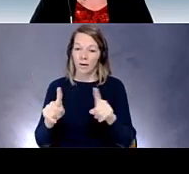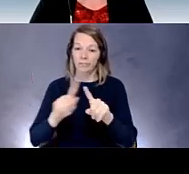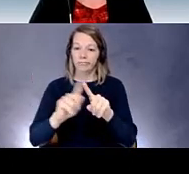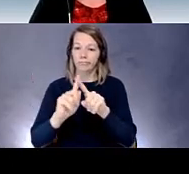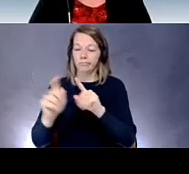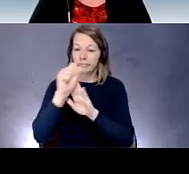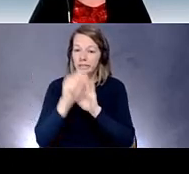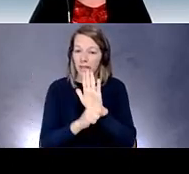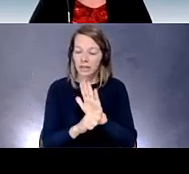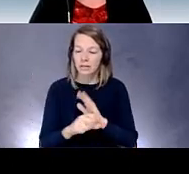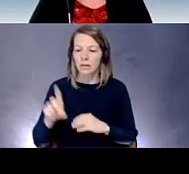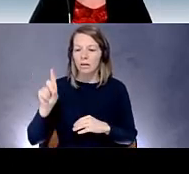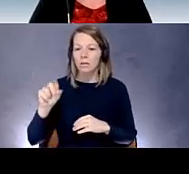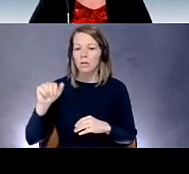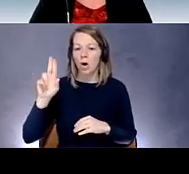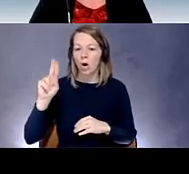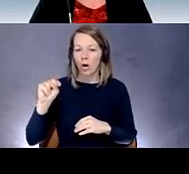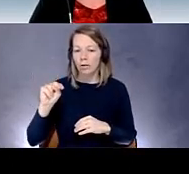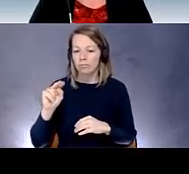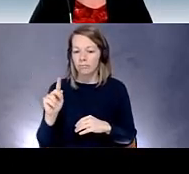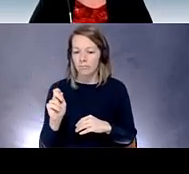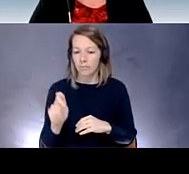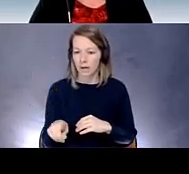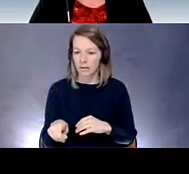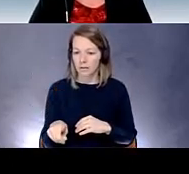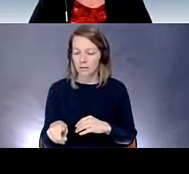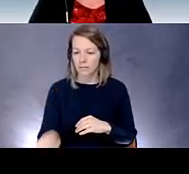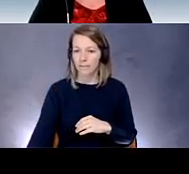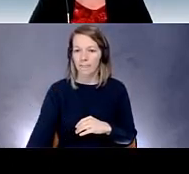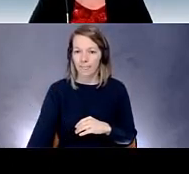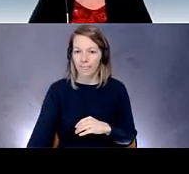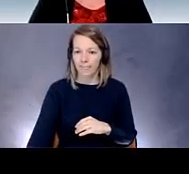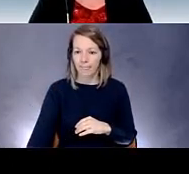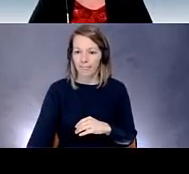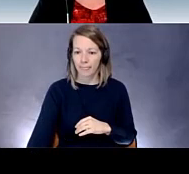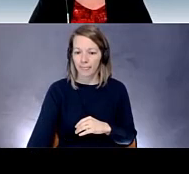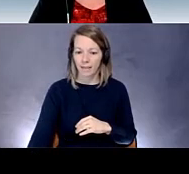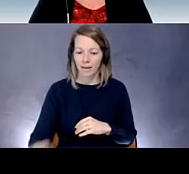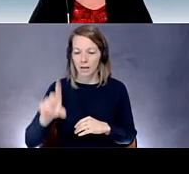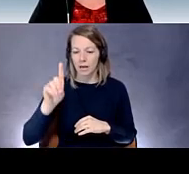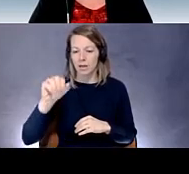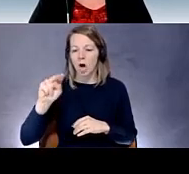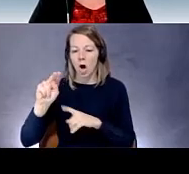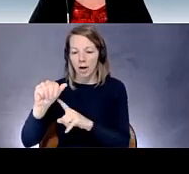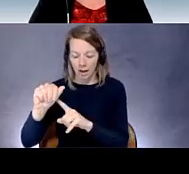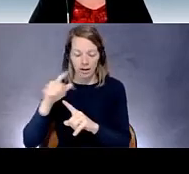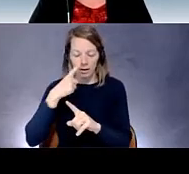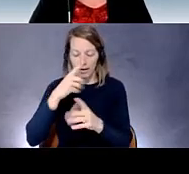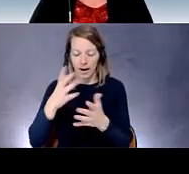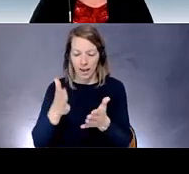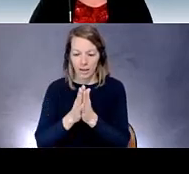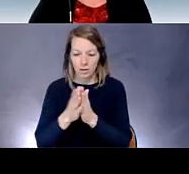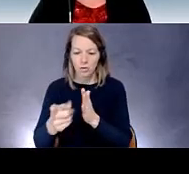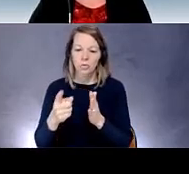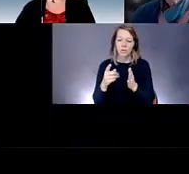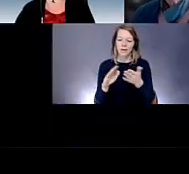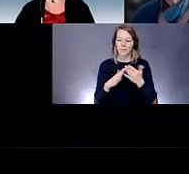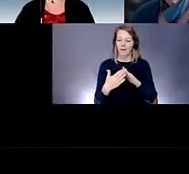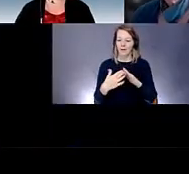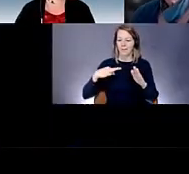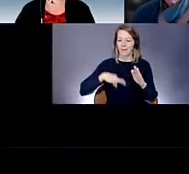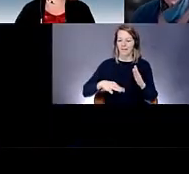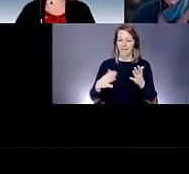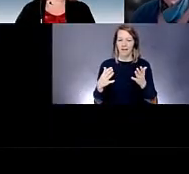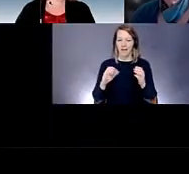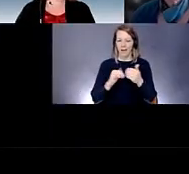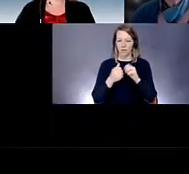states. And Dawn, I want to ask you, can you talk about community benefits? How do you determine what the benefit will